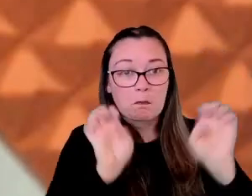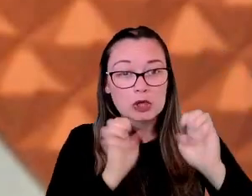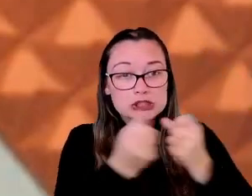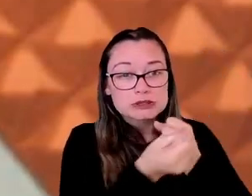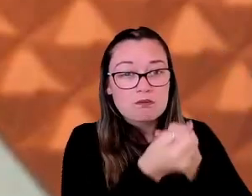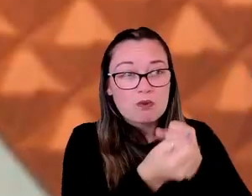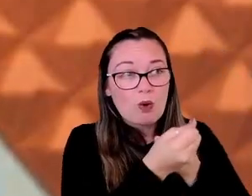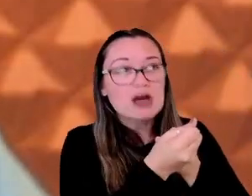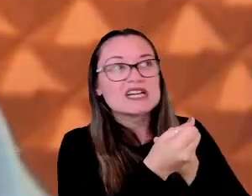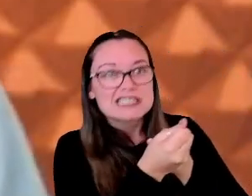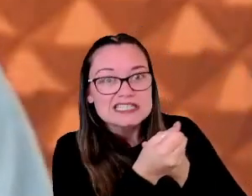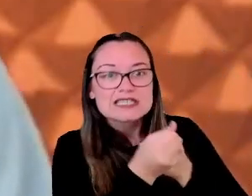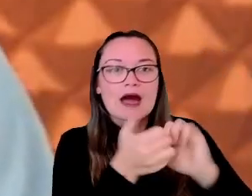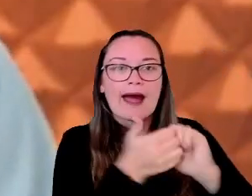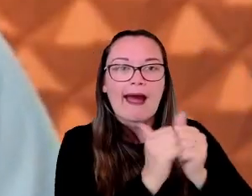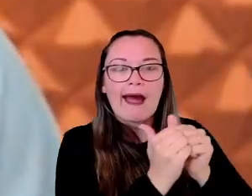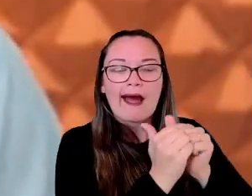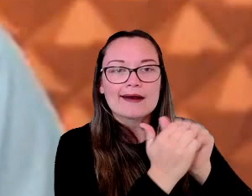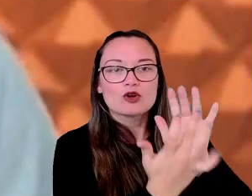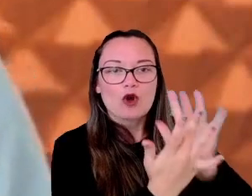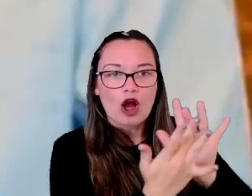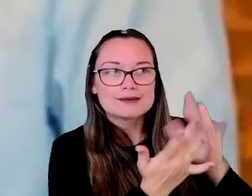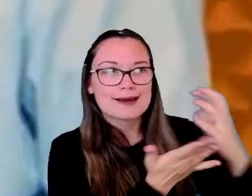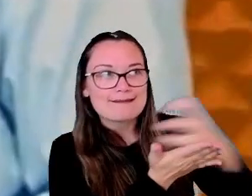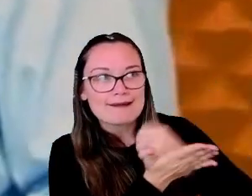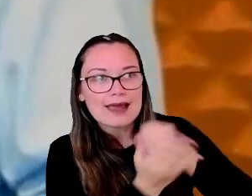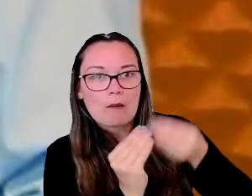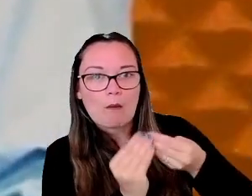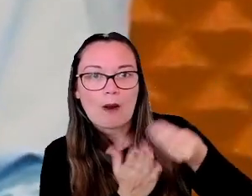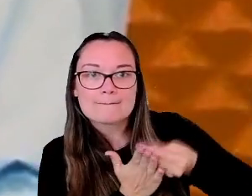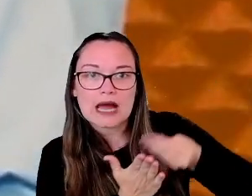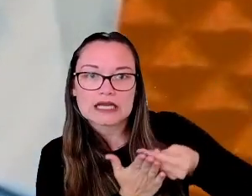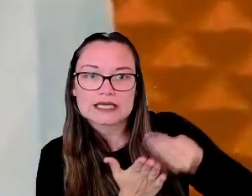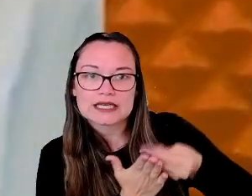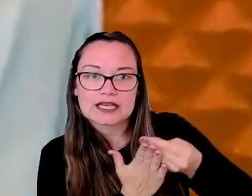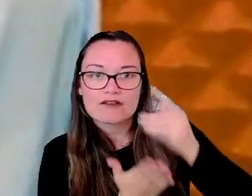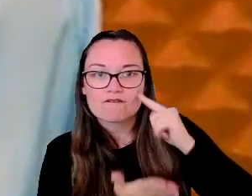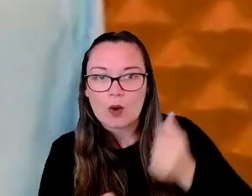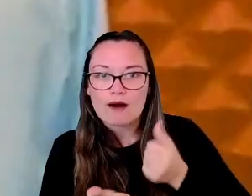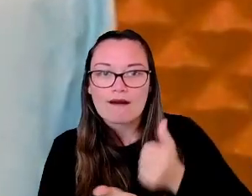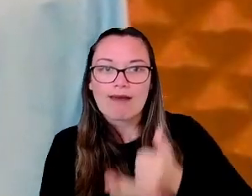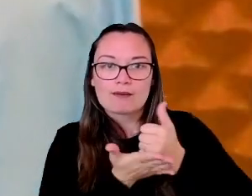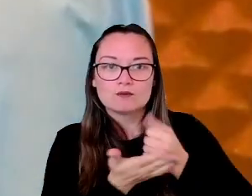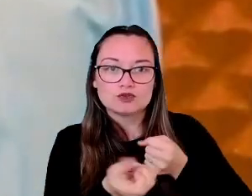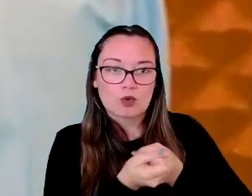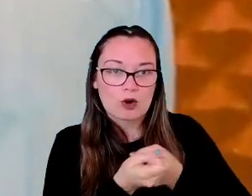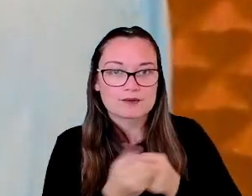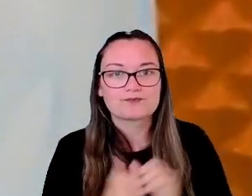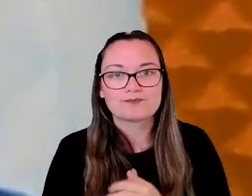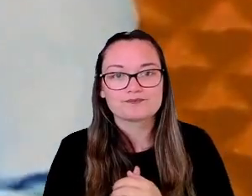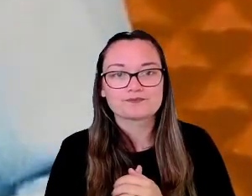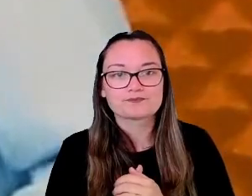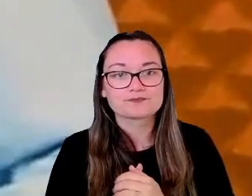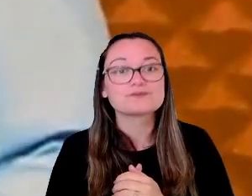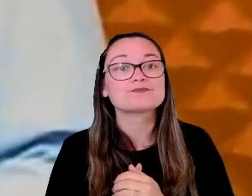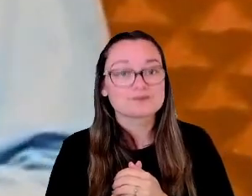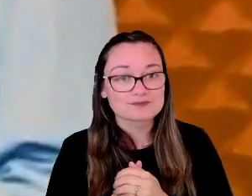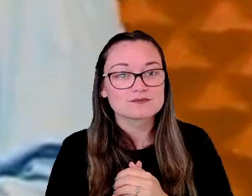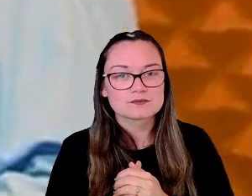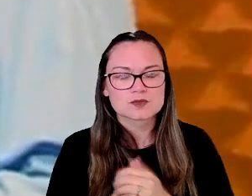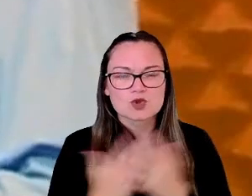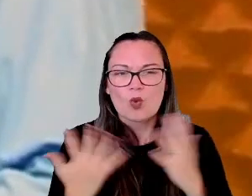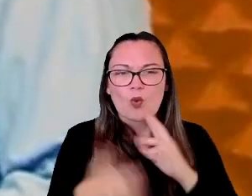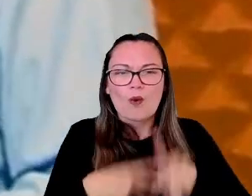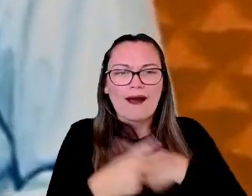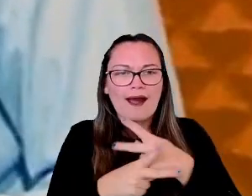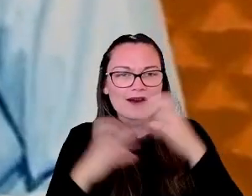cognizant of how you would go about actually achieving that. So that's also part of being a manager as well. And so what education do